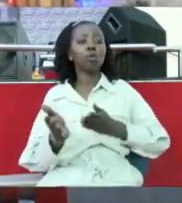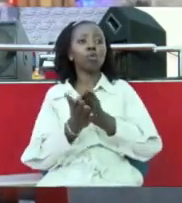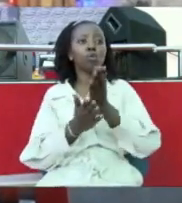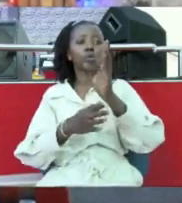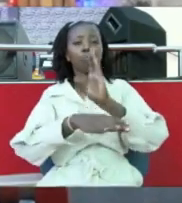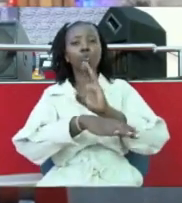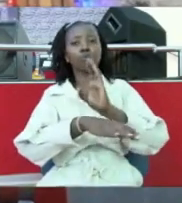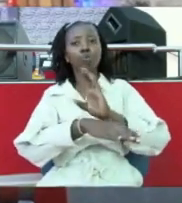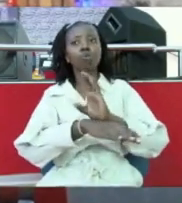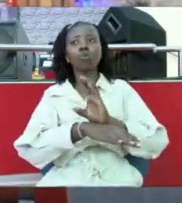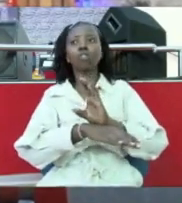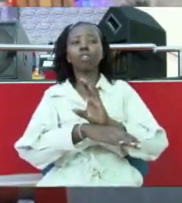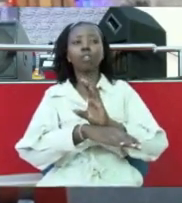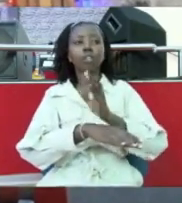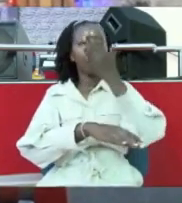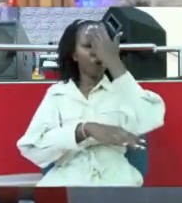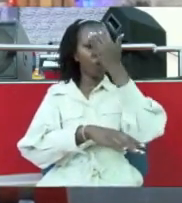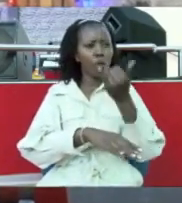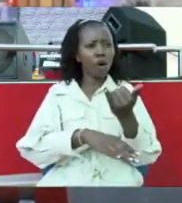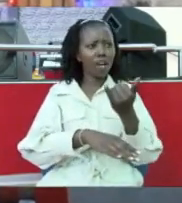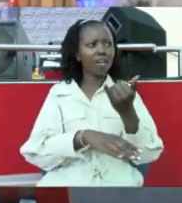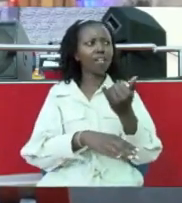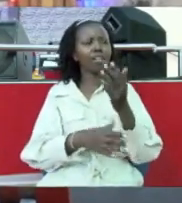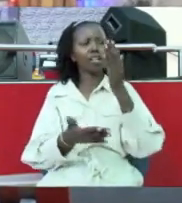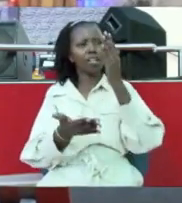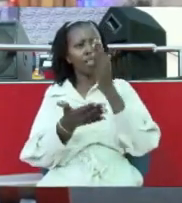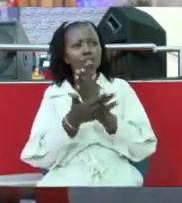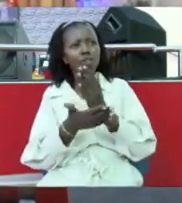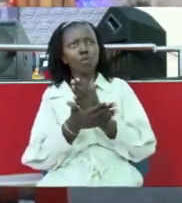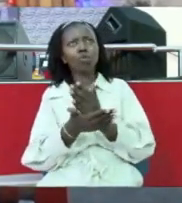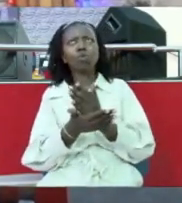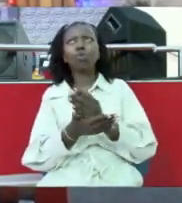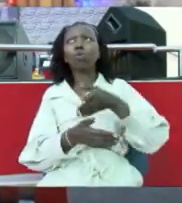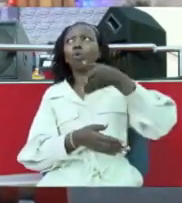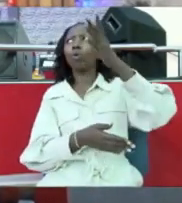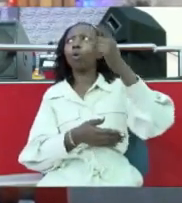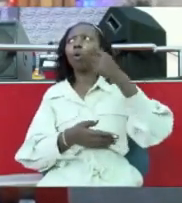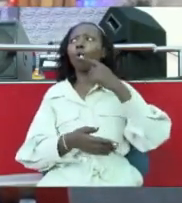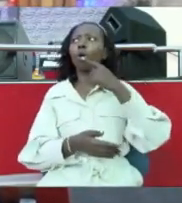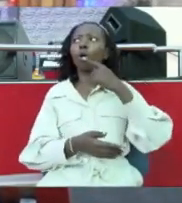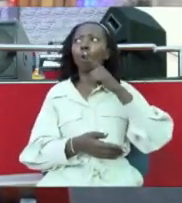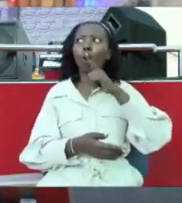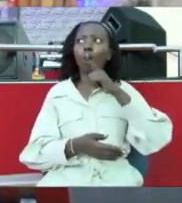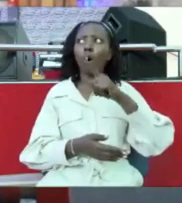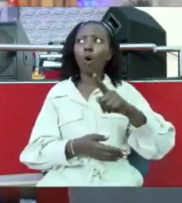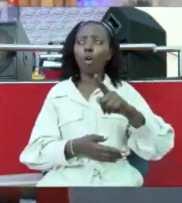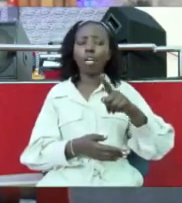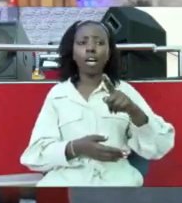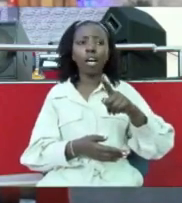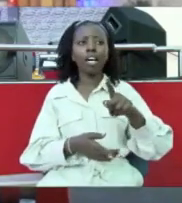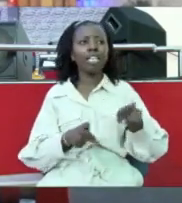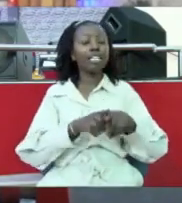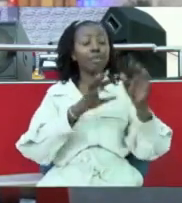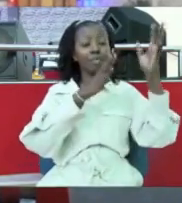Because although the Lord commended the widow